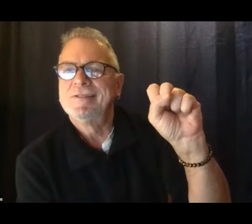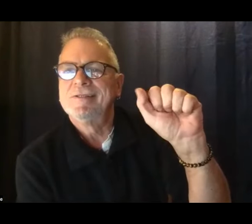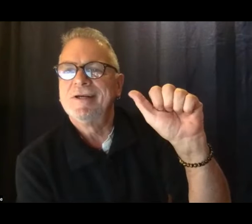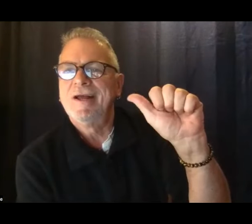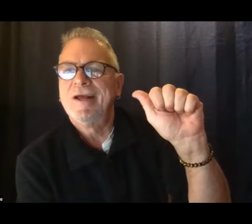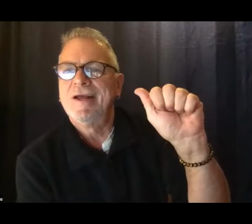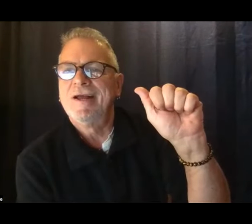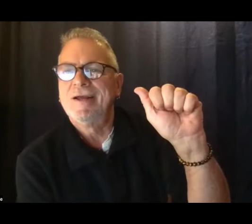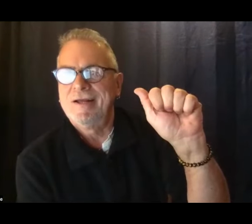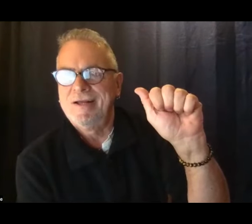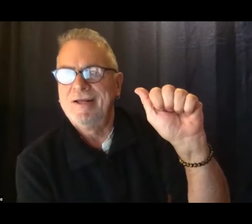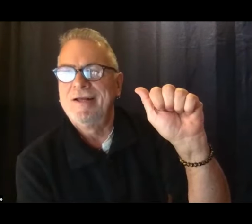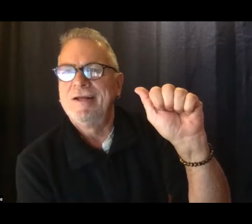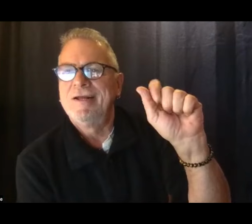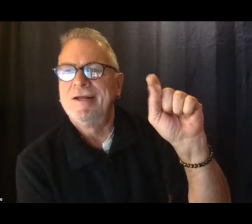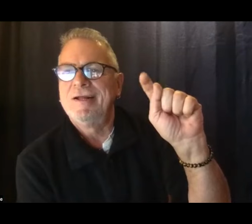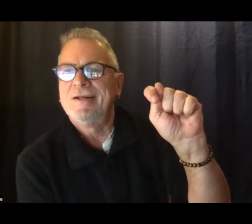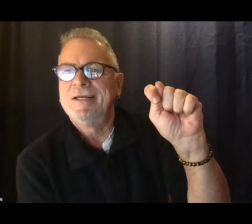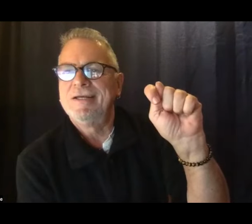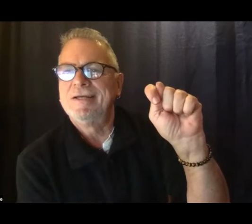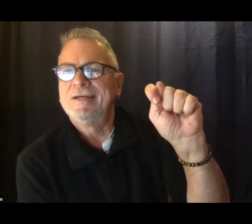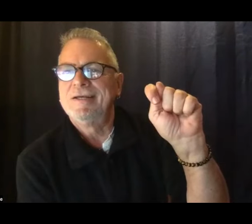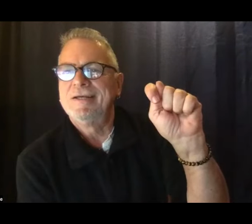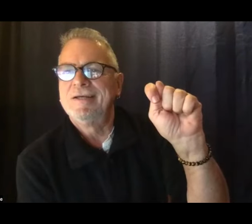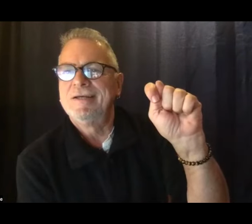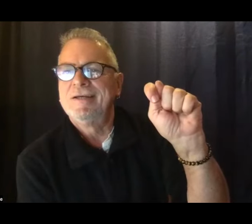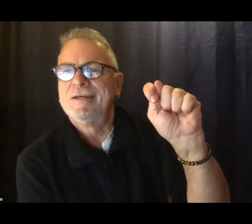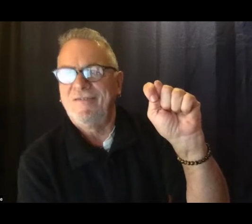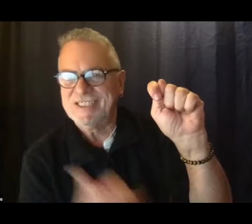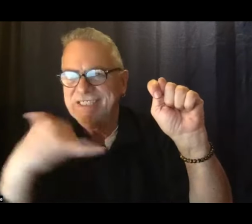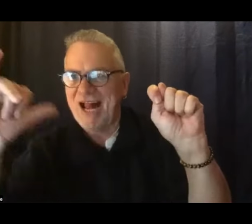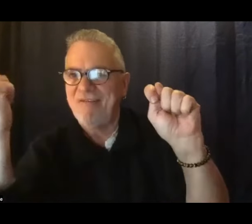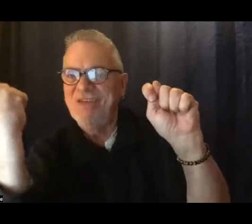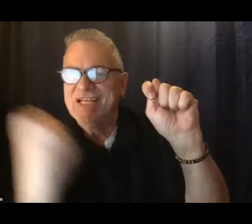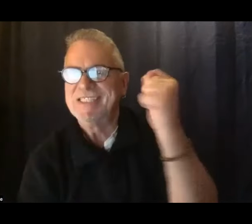extend from that first joint. E, S, A, T.